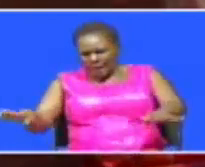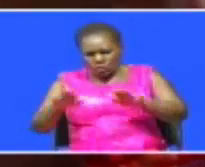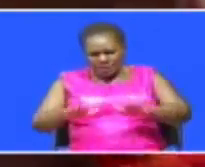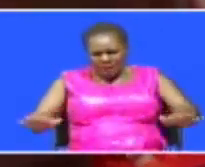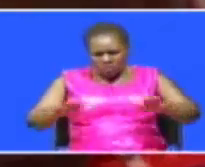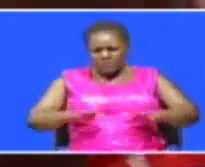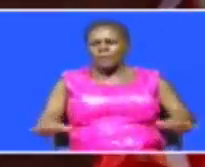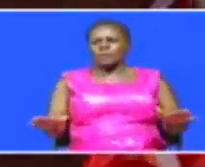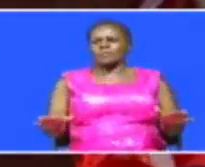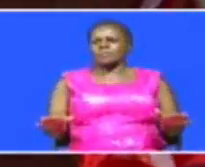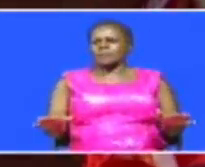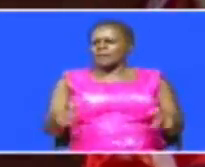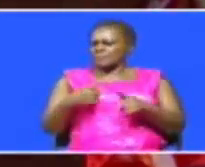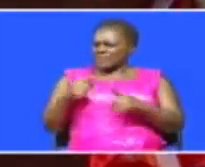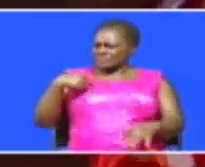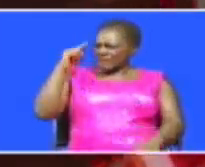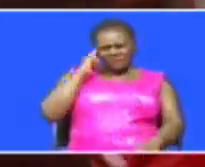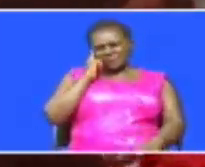ground. But